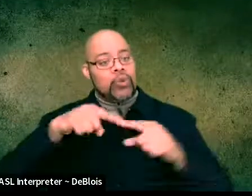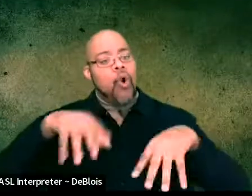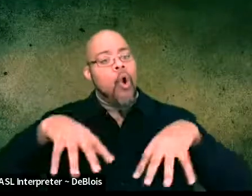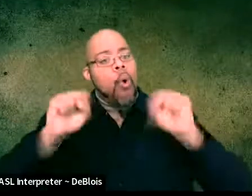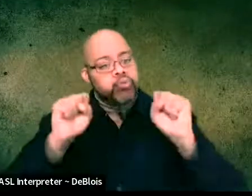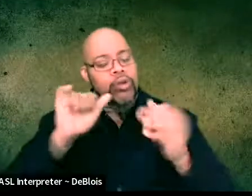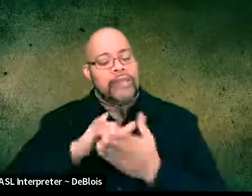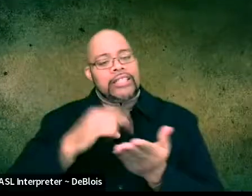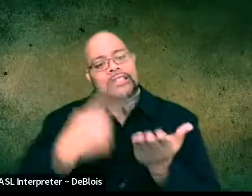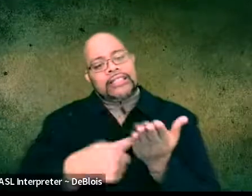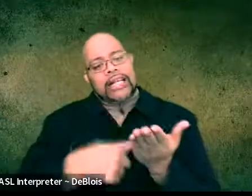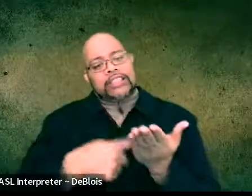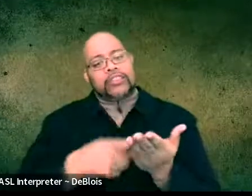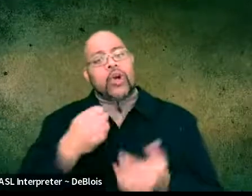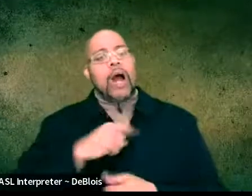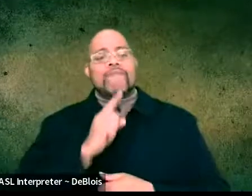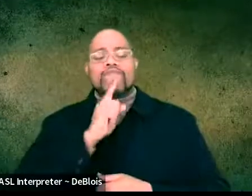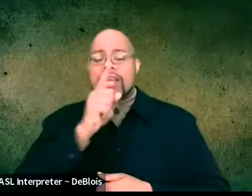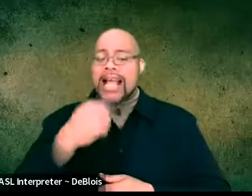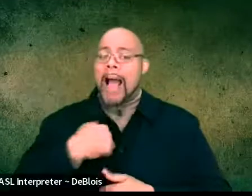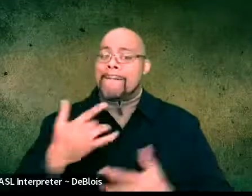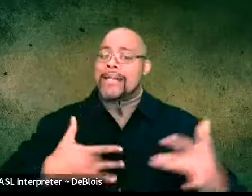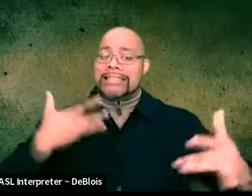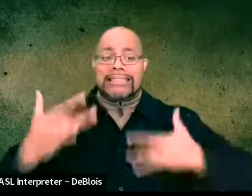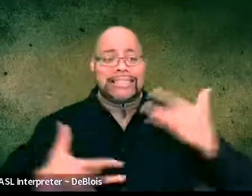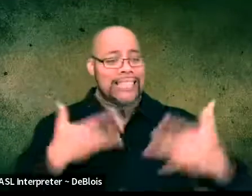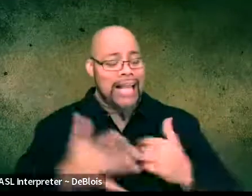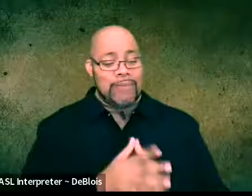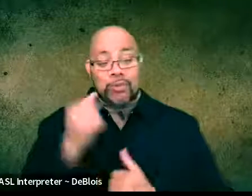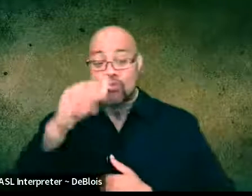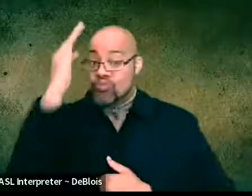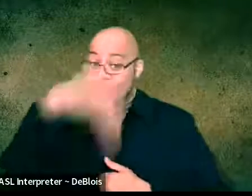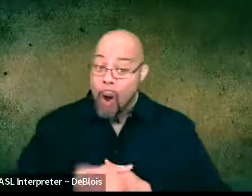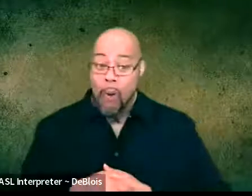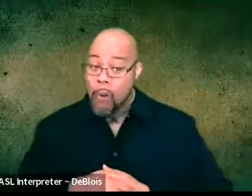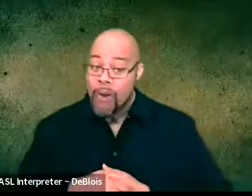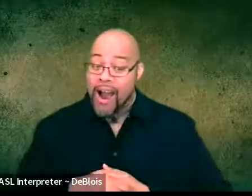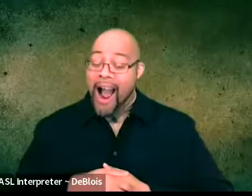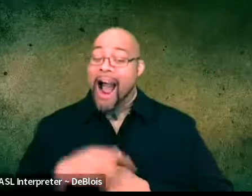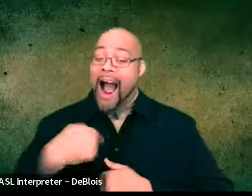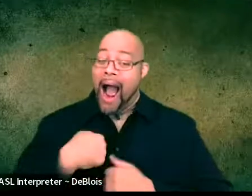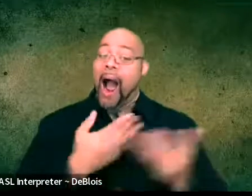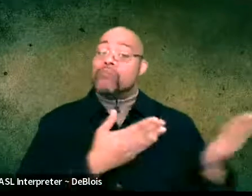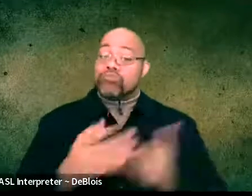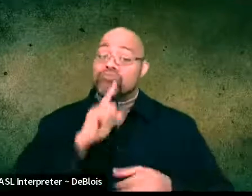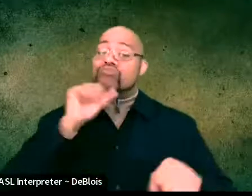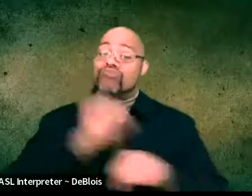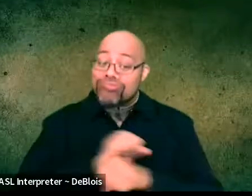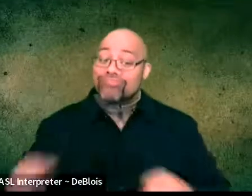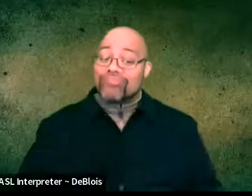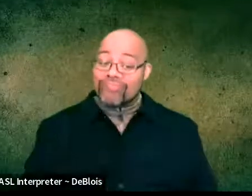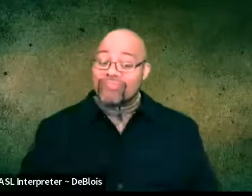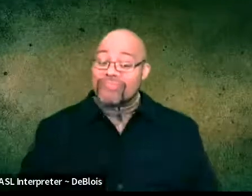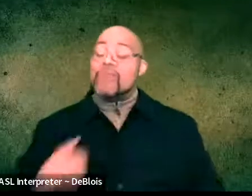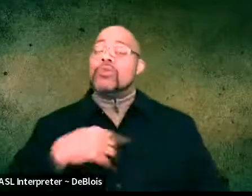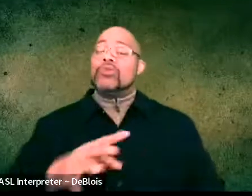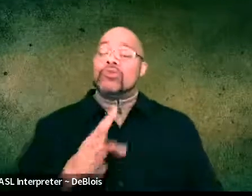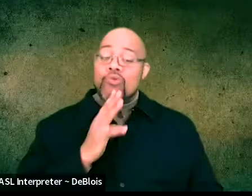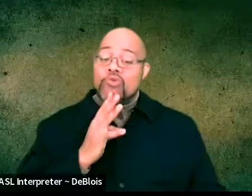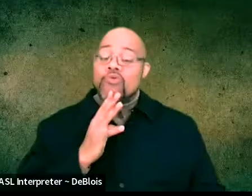this conversation. So I'm very excited about it because I'm bringing the real and raw. We're going to be